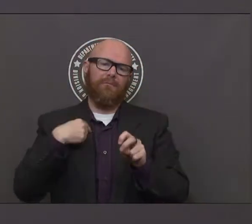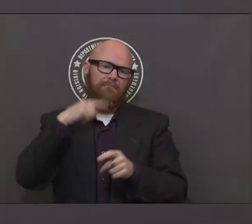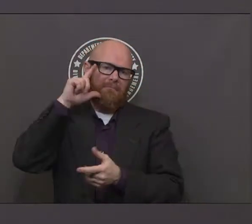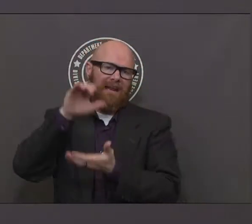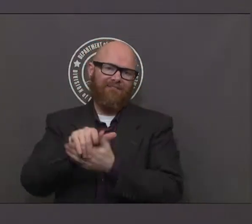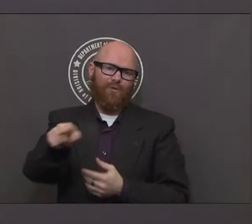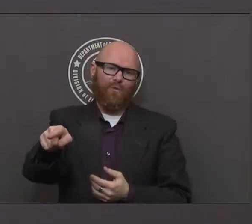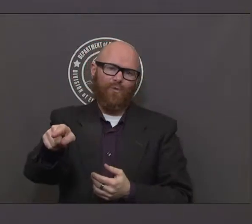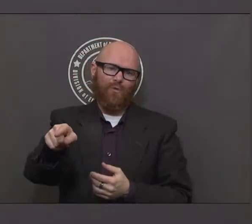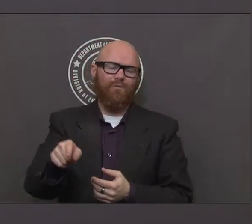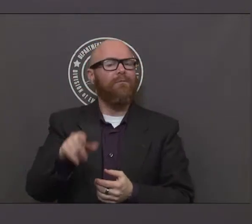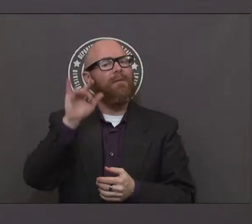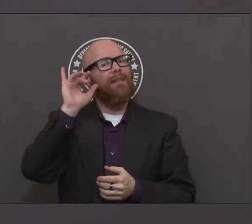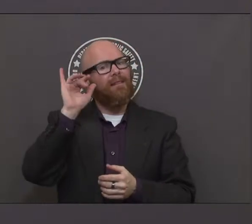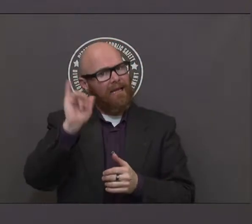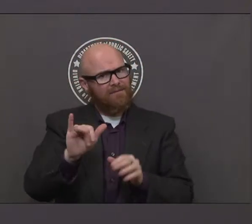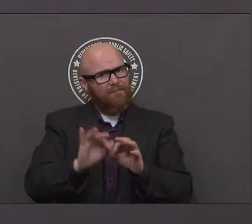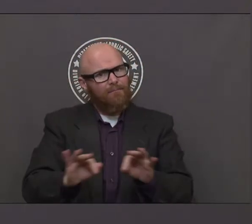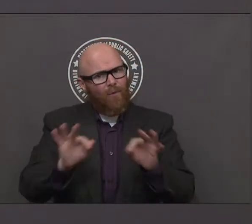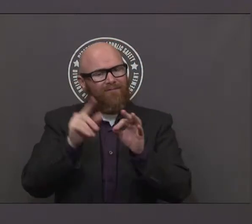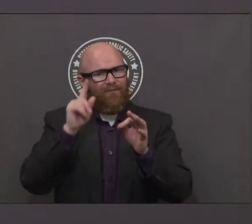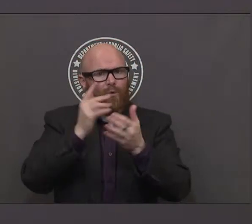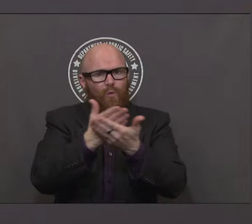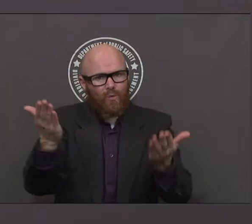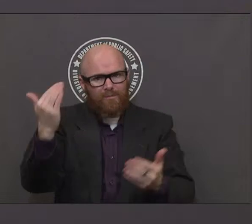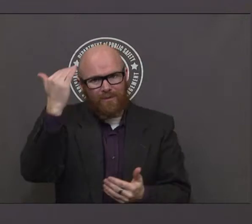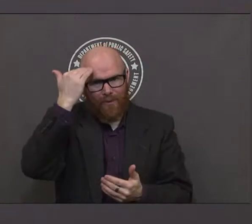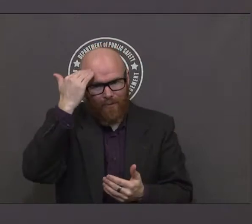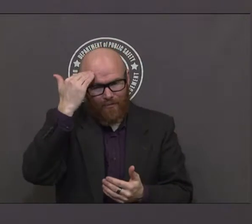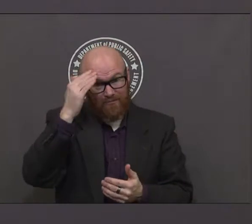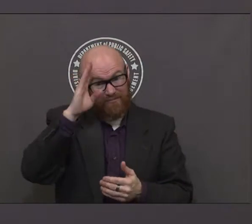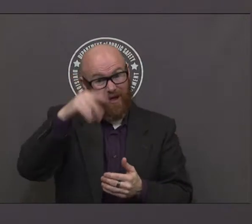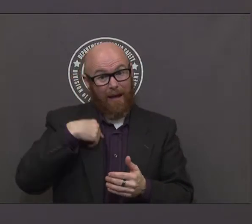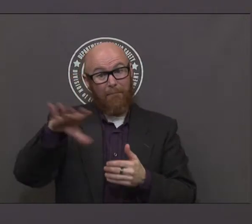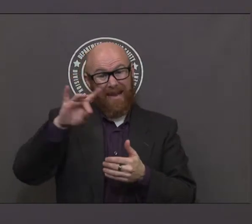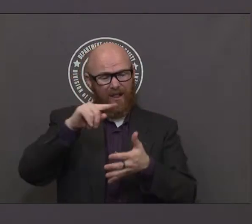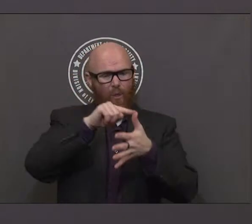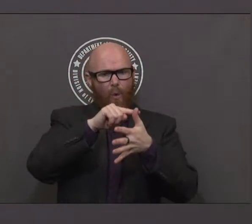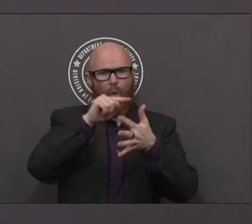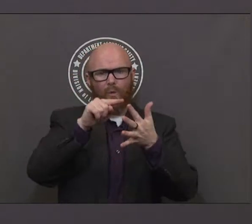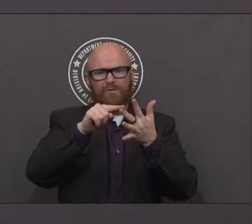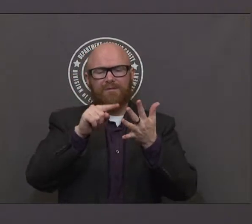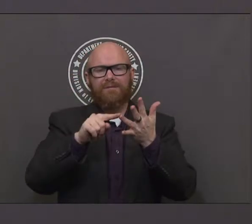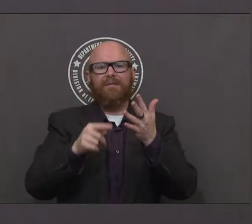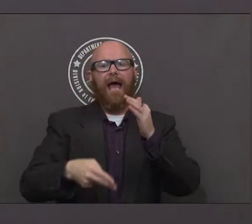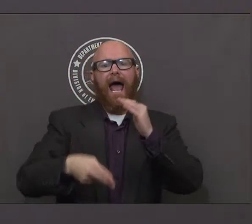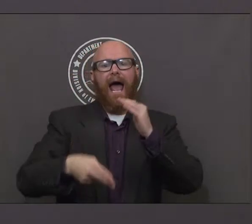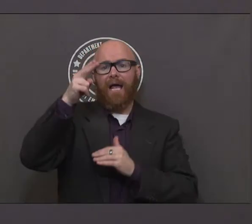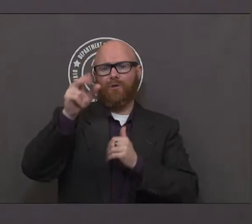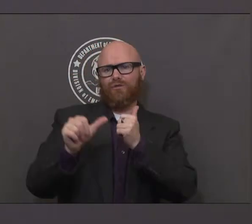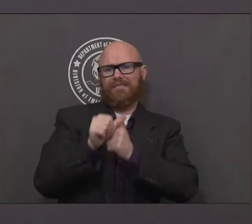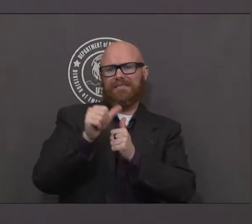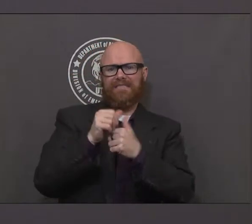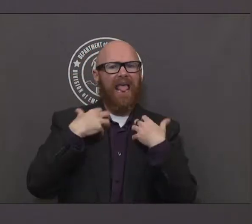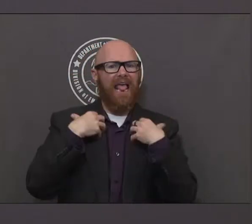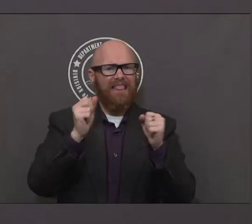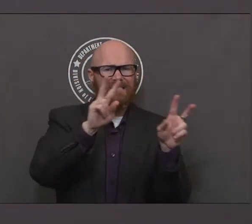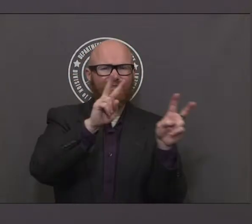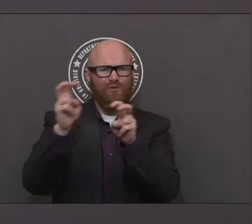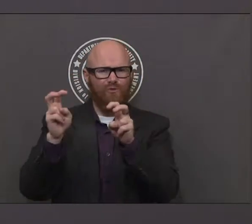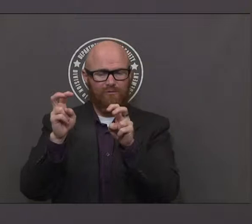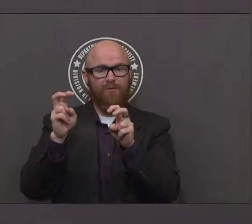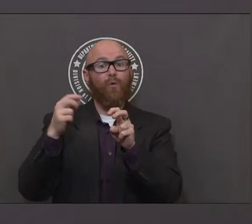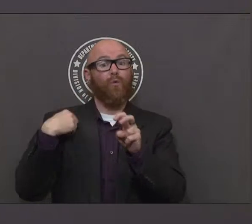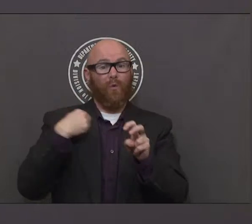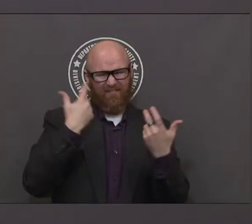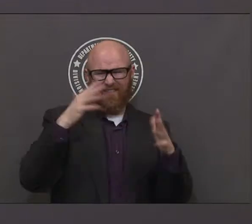individuals out there understand why we're doing this. So we chose those severe high risk conditions because these are the individuals through studies